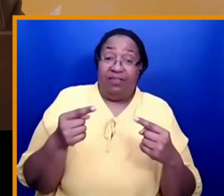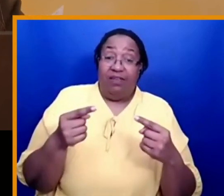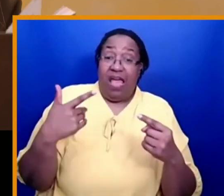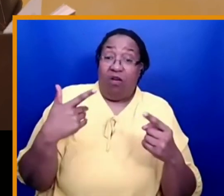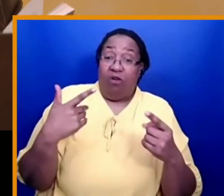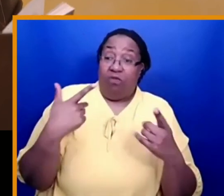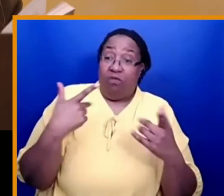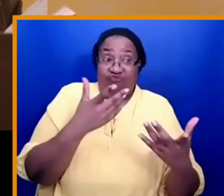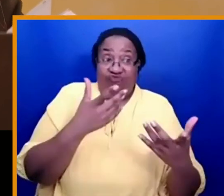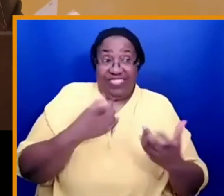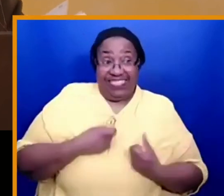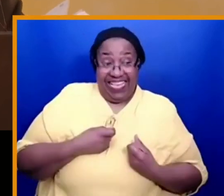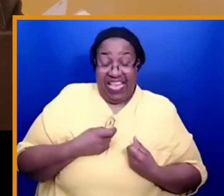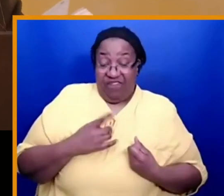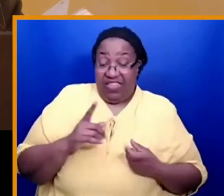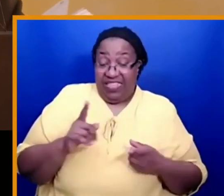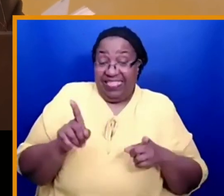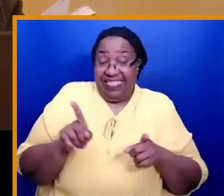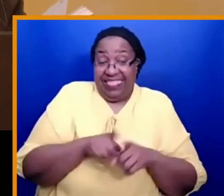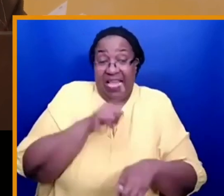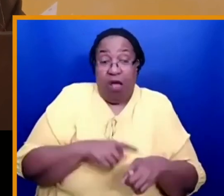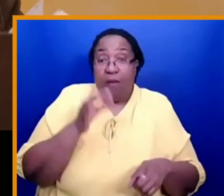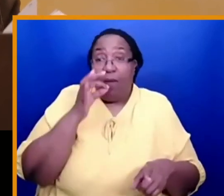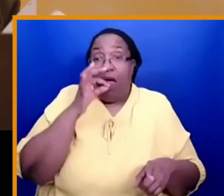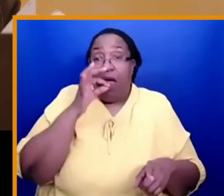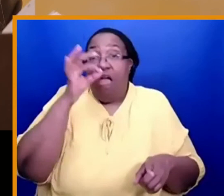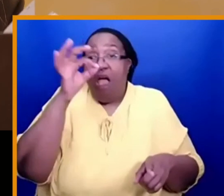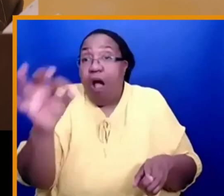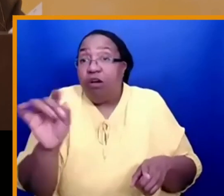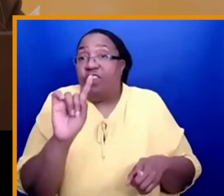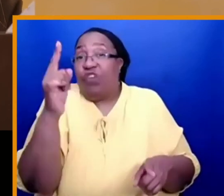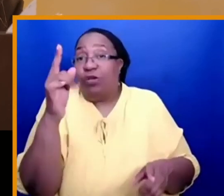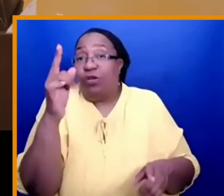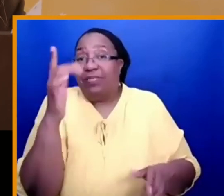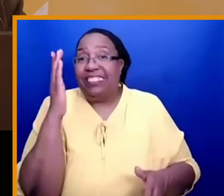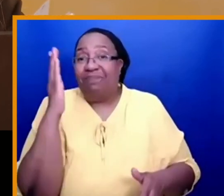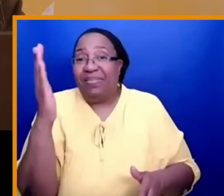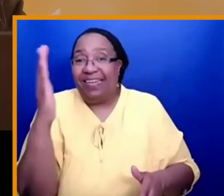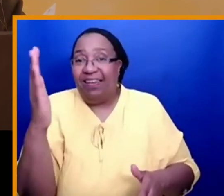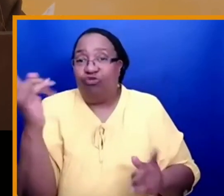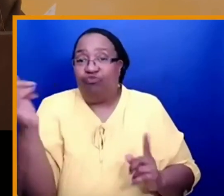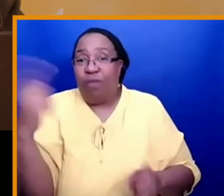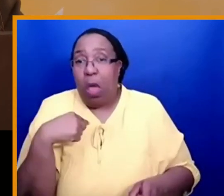that first speaker in reply. So